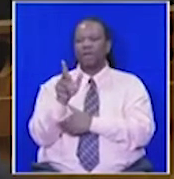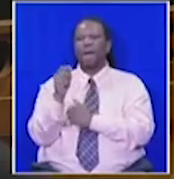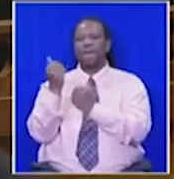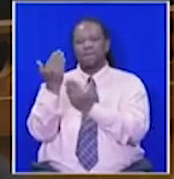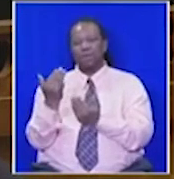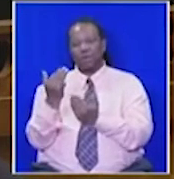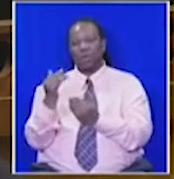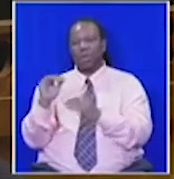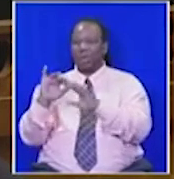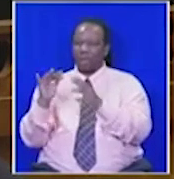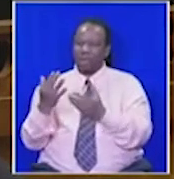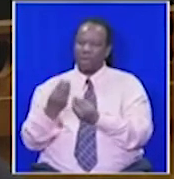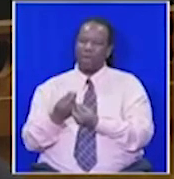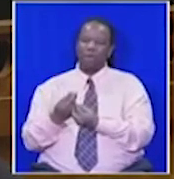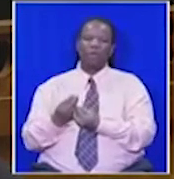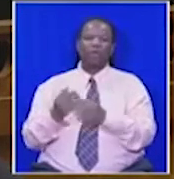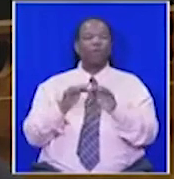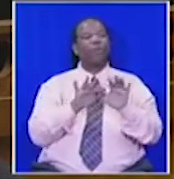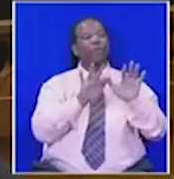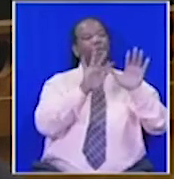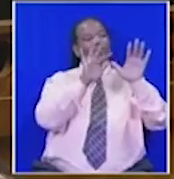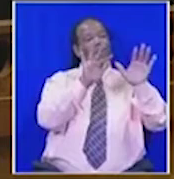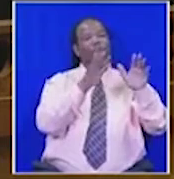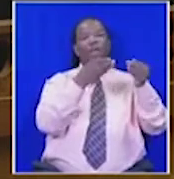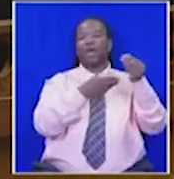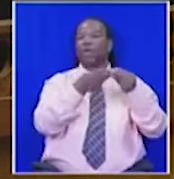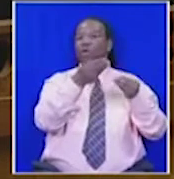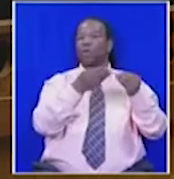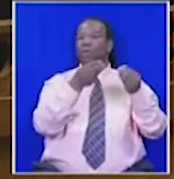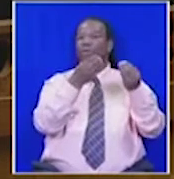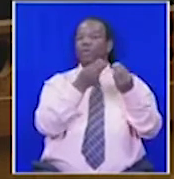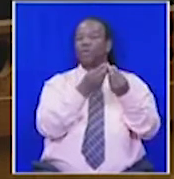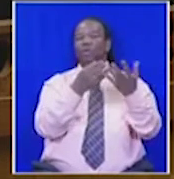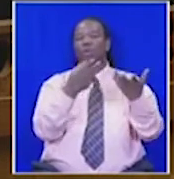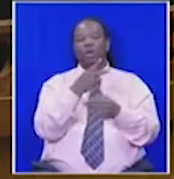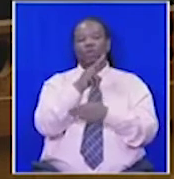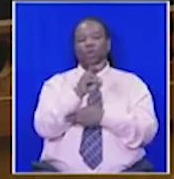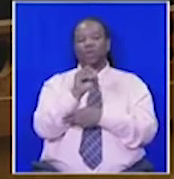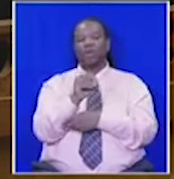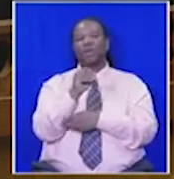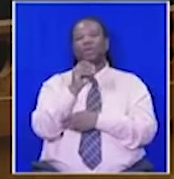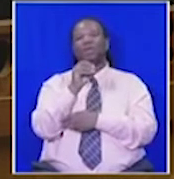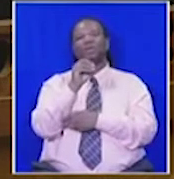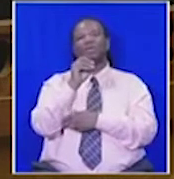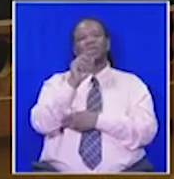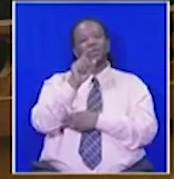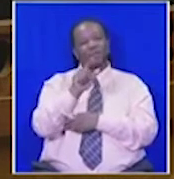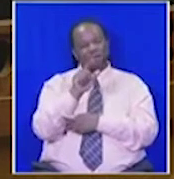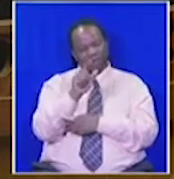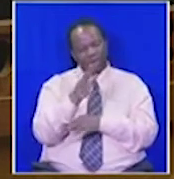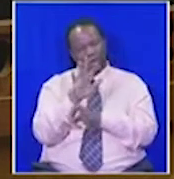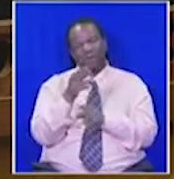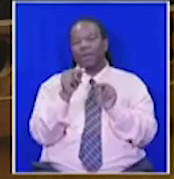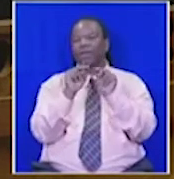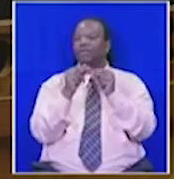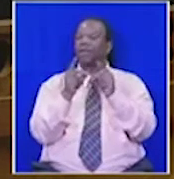spending across 10 economic classification items in the 27 national departments not identified